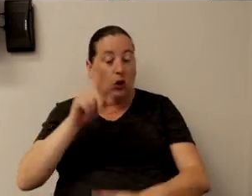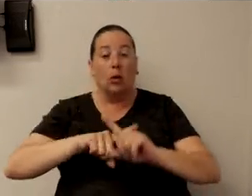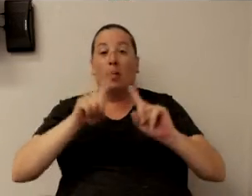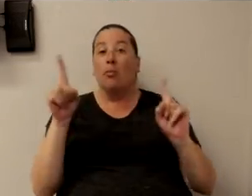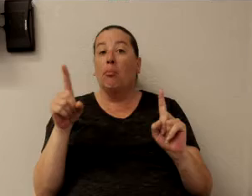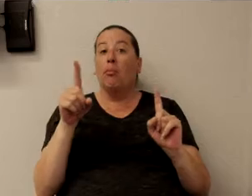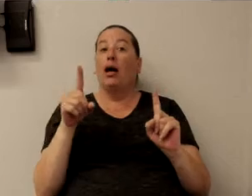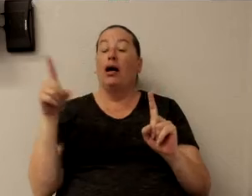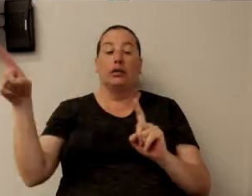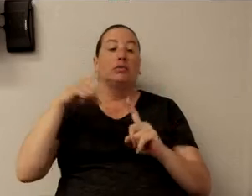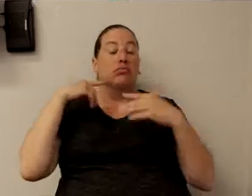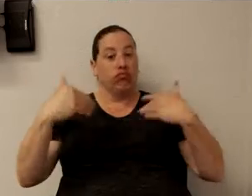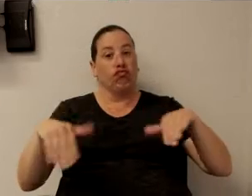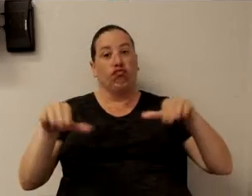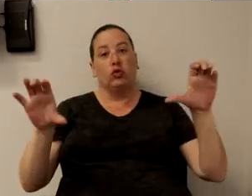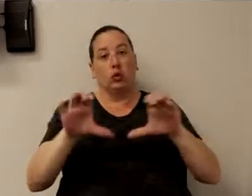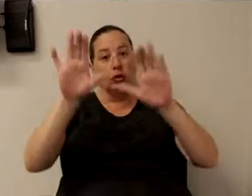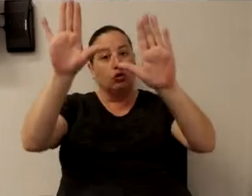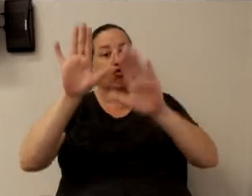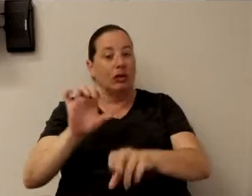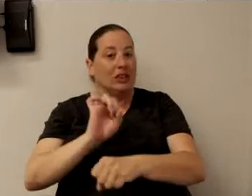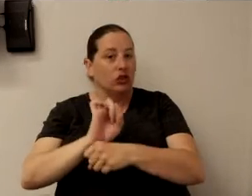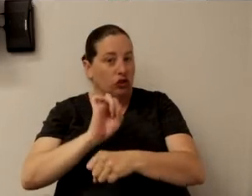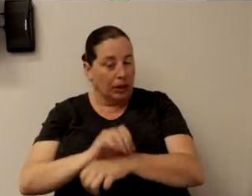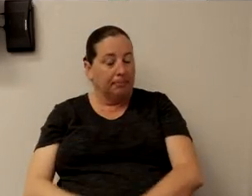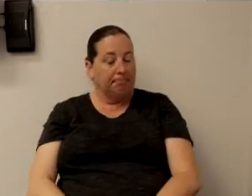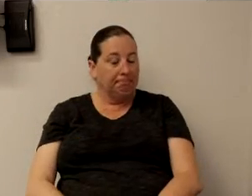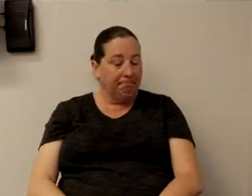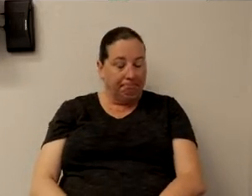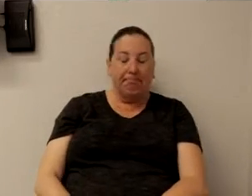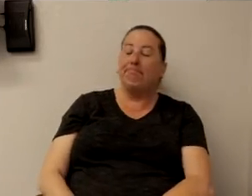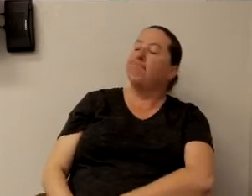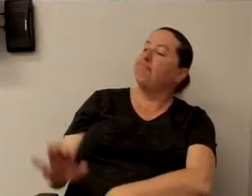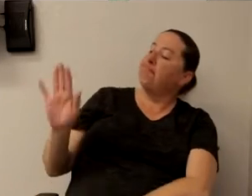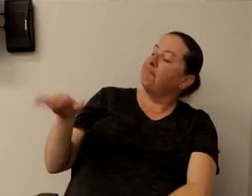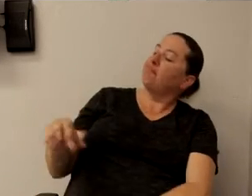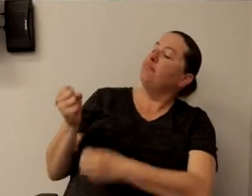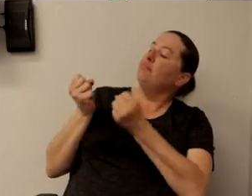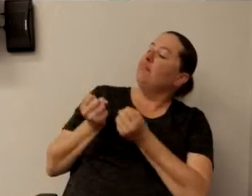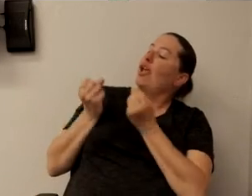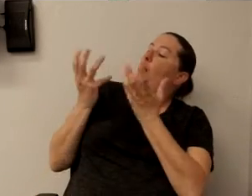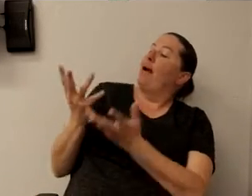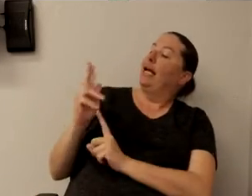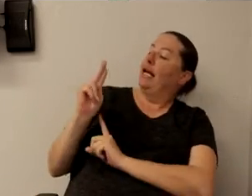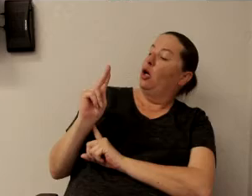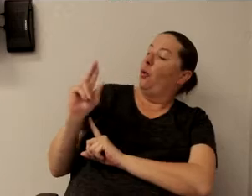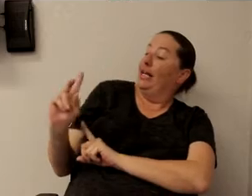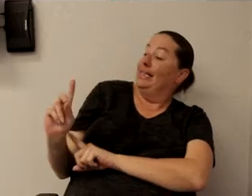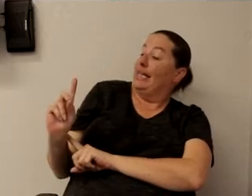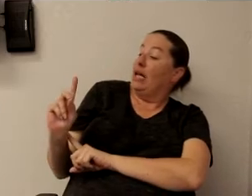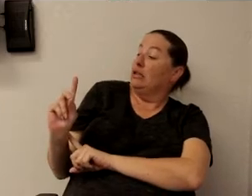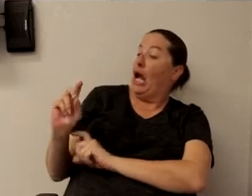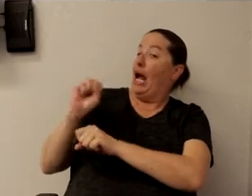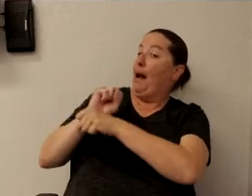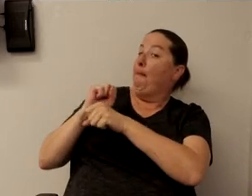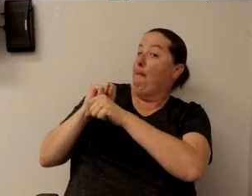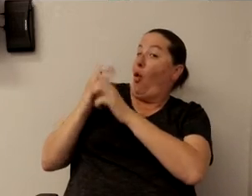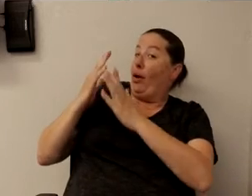just doing a great job. Okay. So how many Kaweah Delta employees have tested